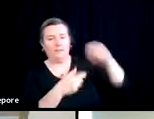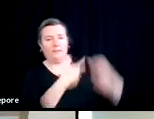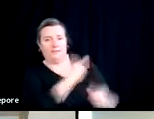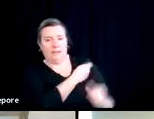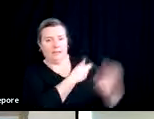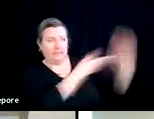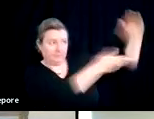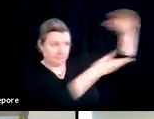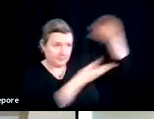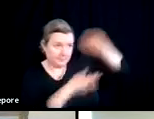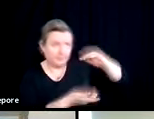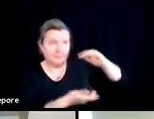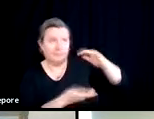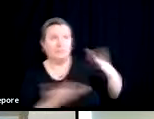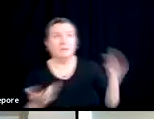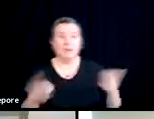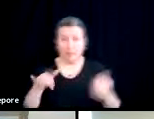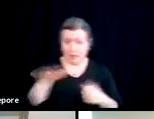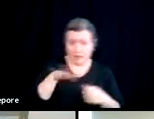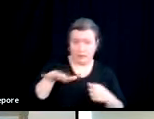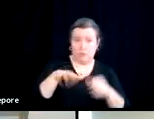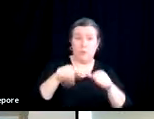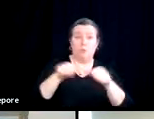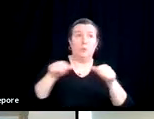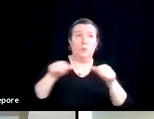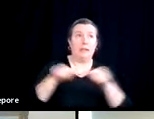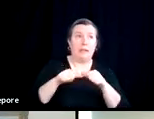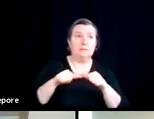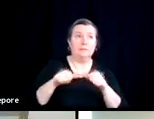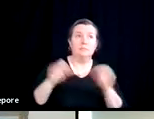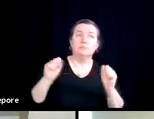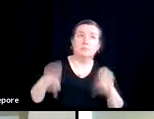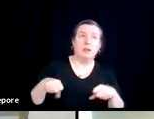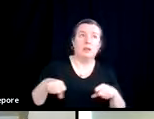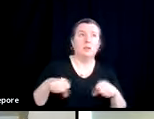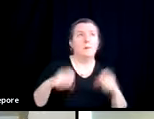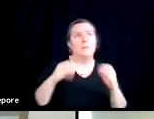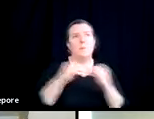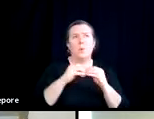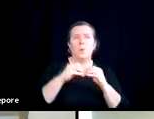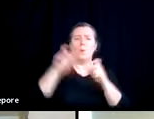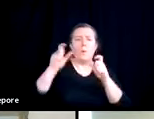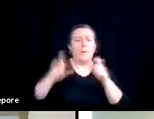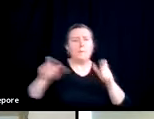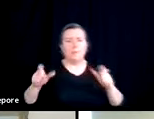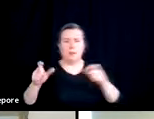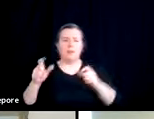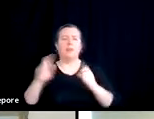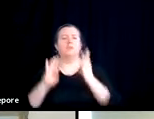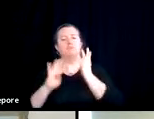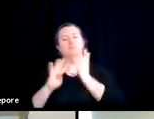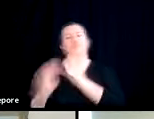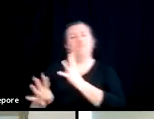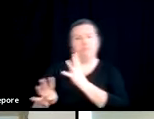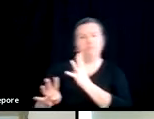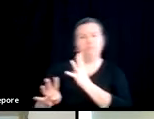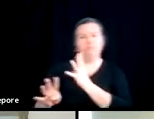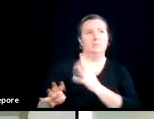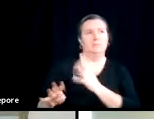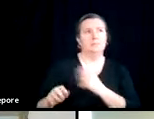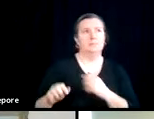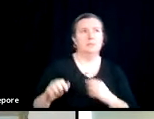ones we know can increase the throughput as vaccines become available, are centrally located